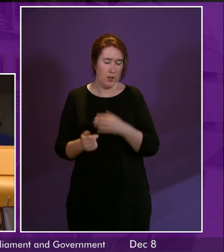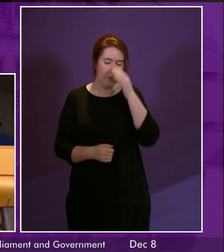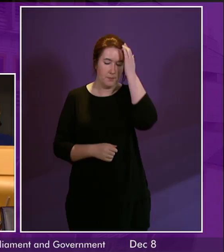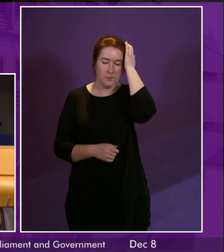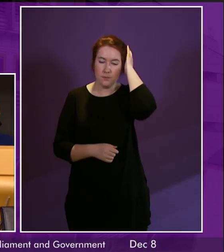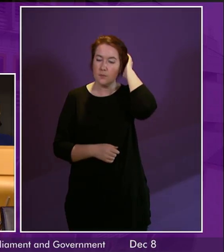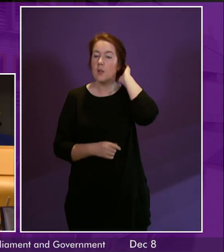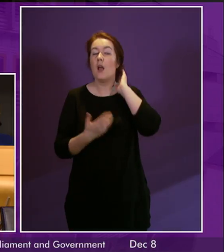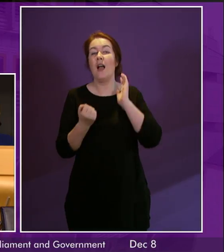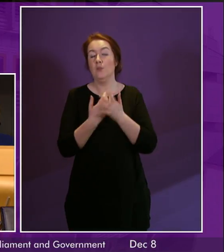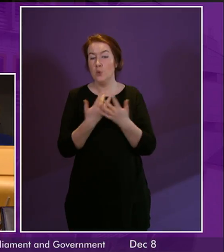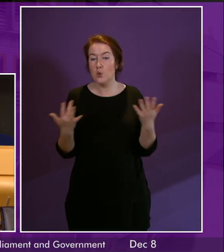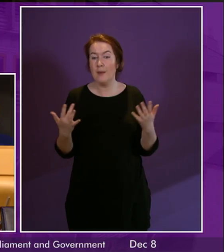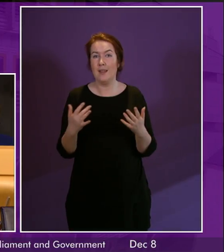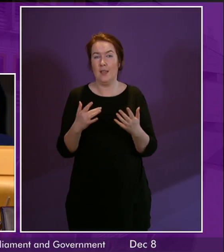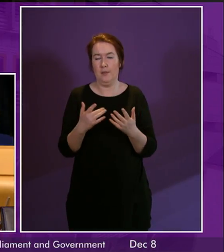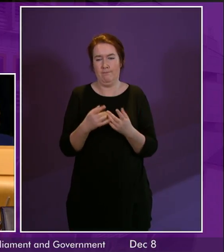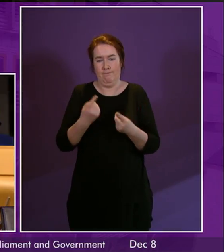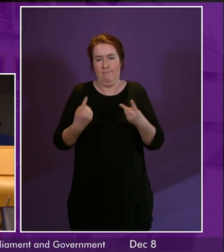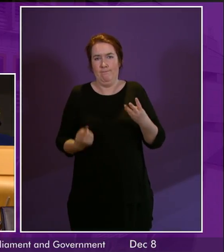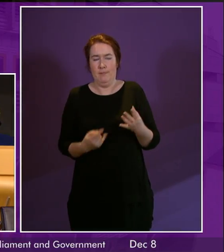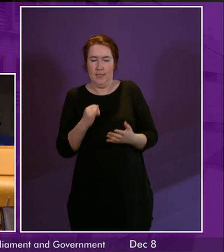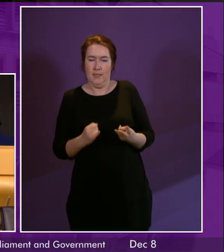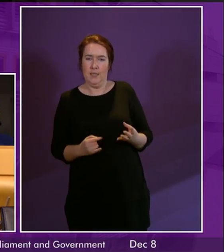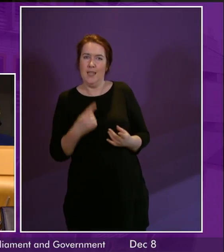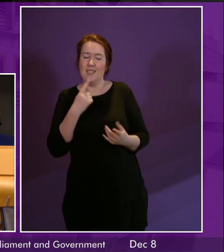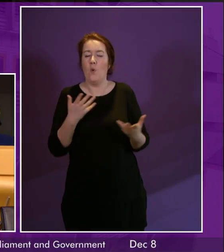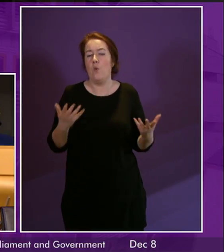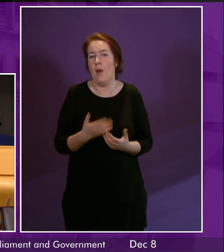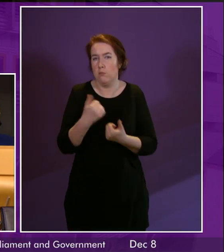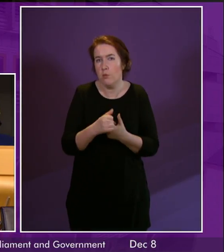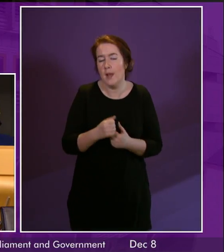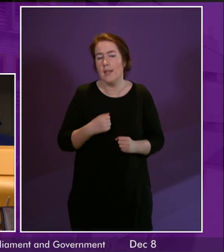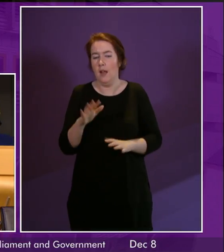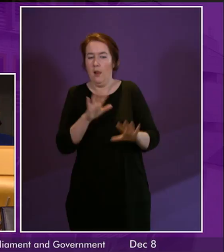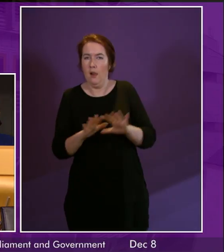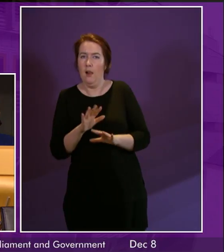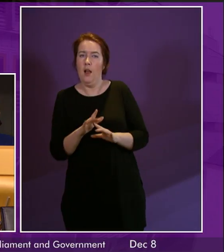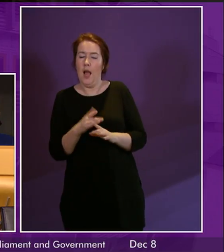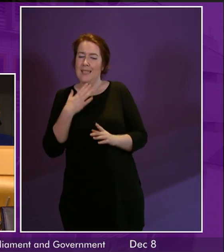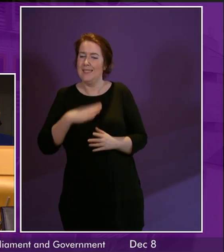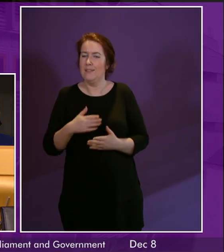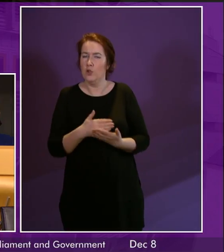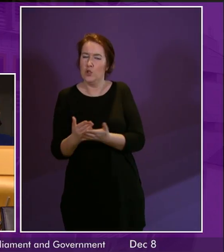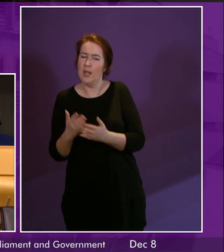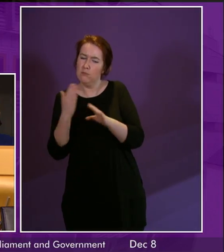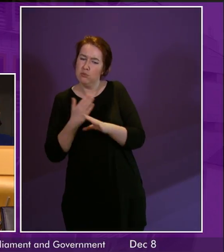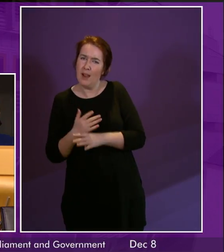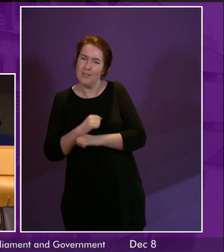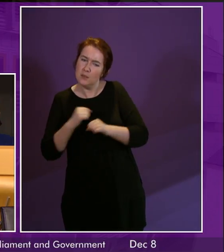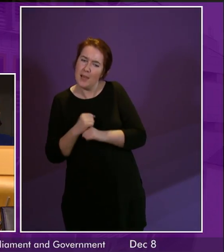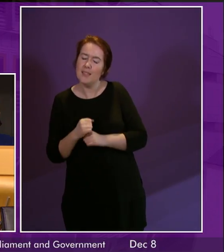many caveats in the agreement. It uses words like where appropriate, need for shared private space, respect